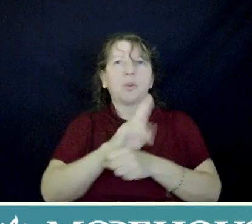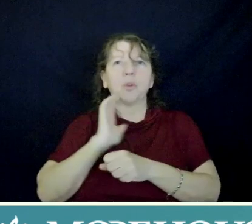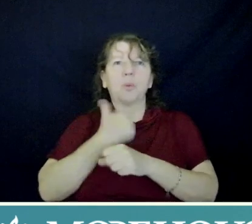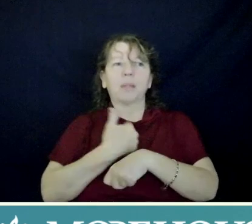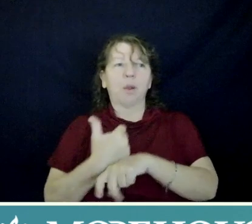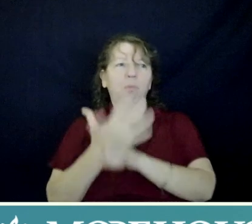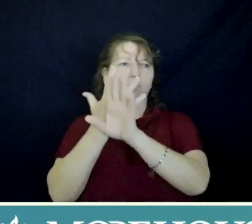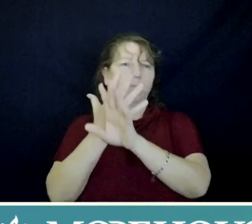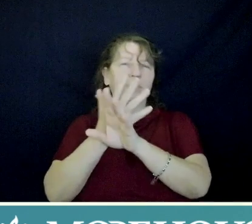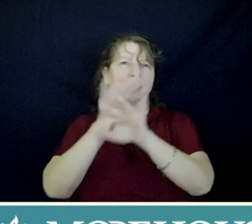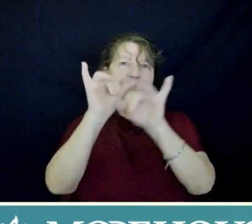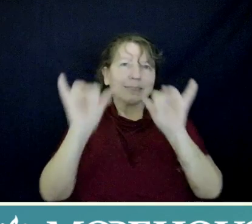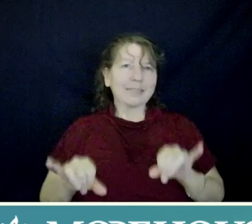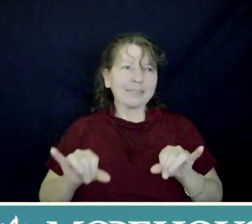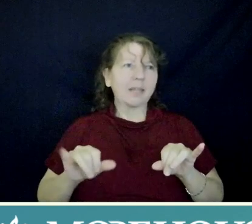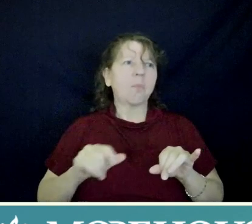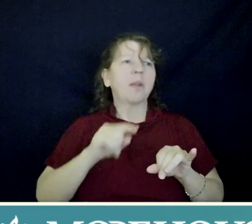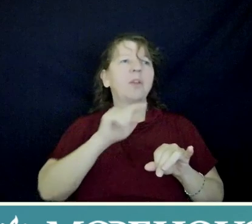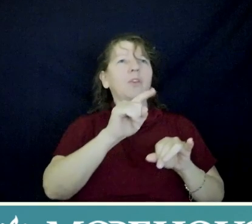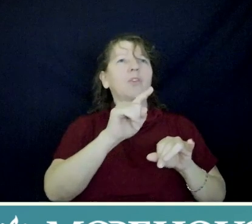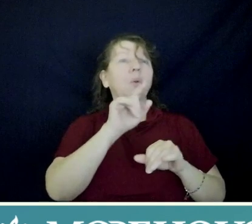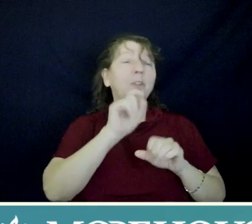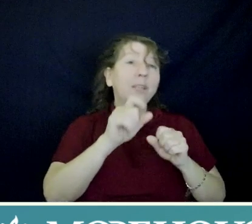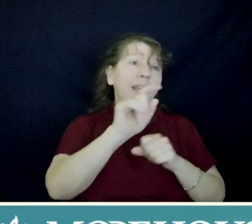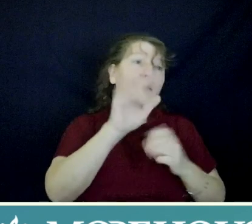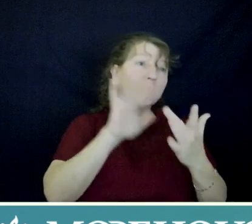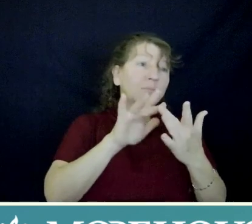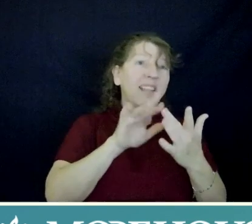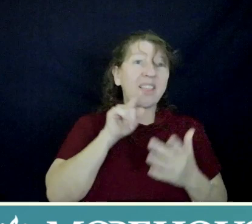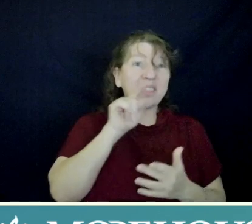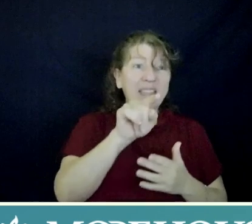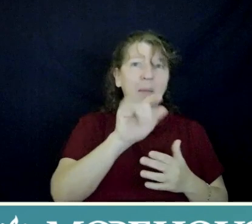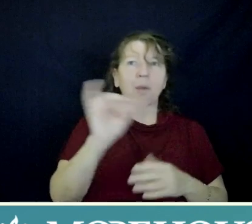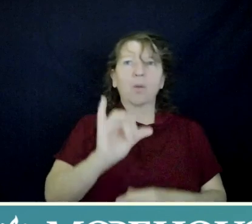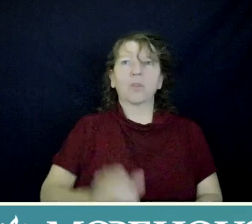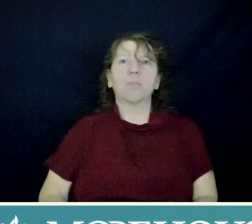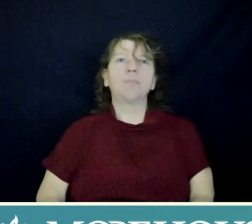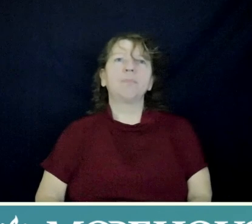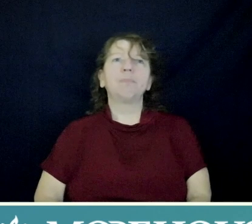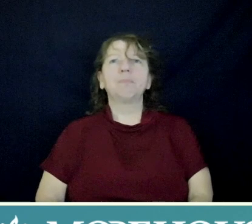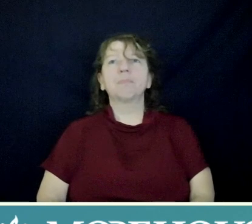see clients that come for their services.